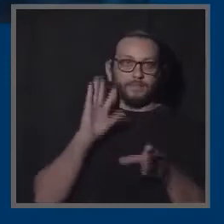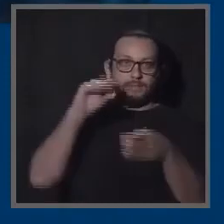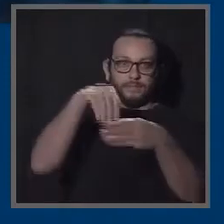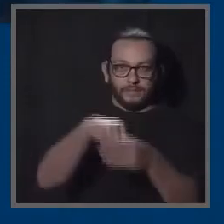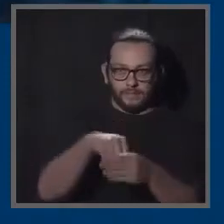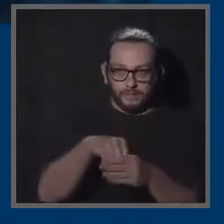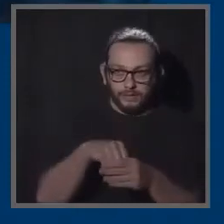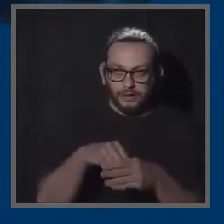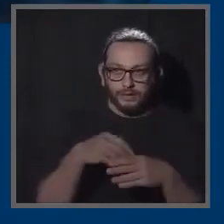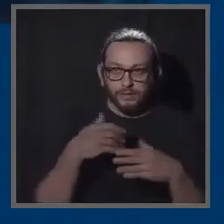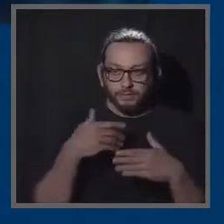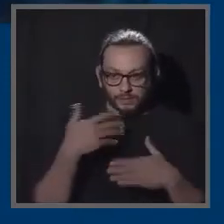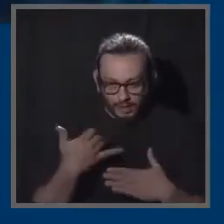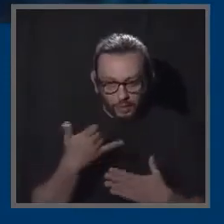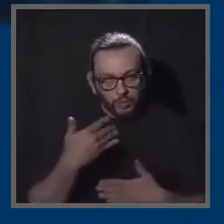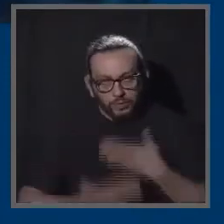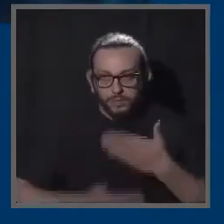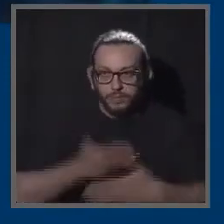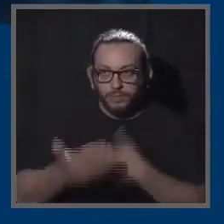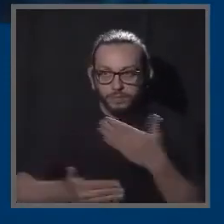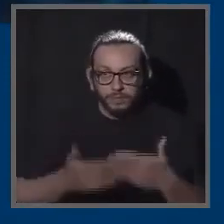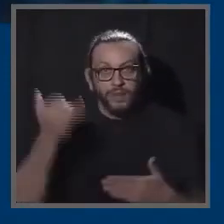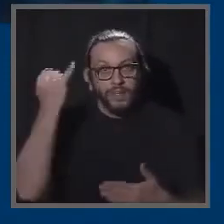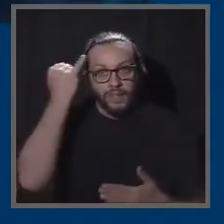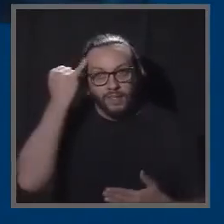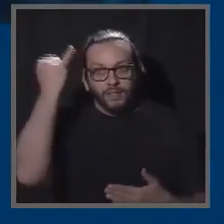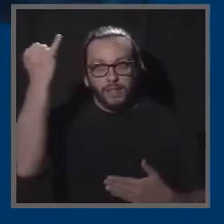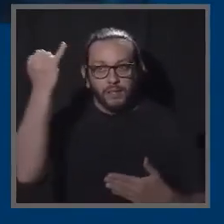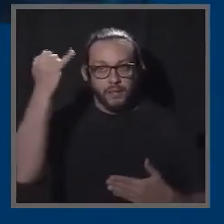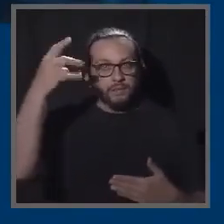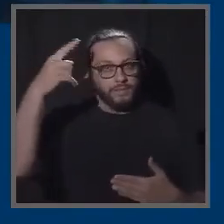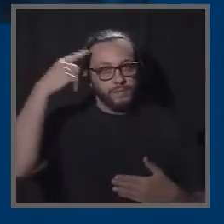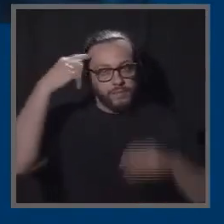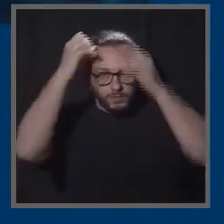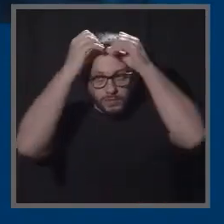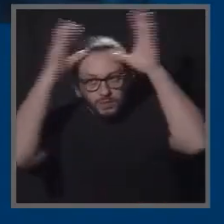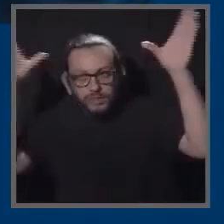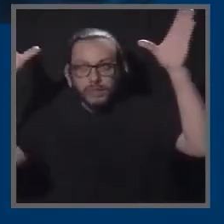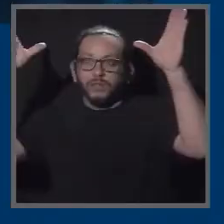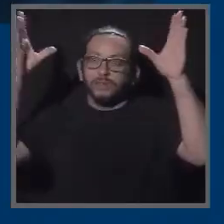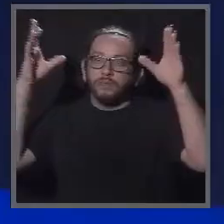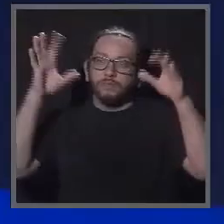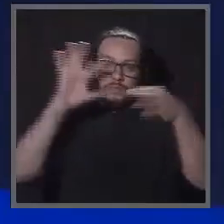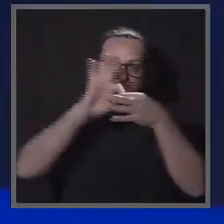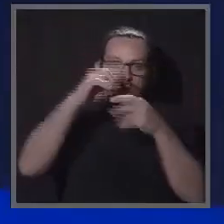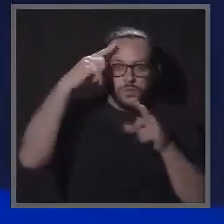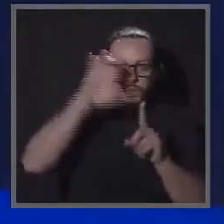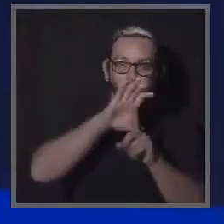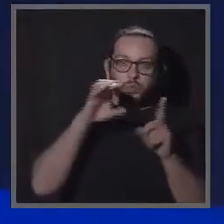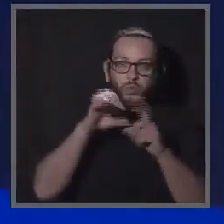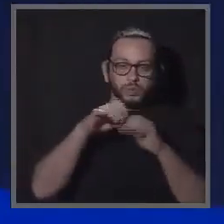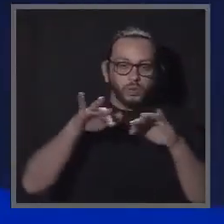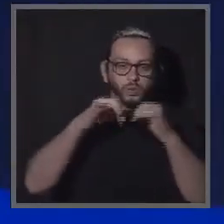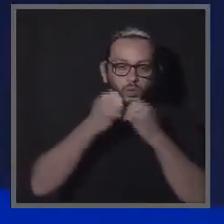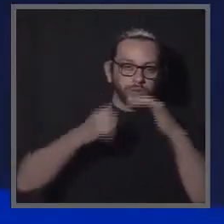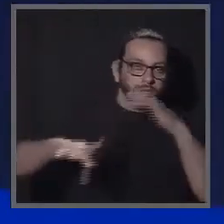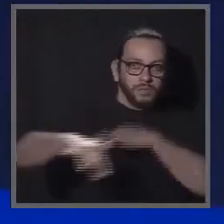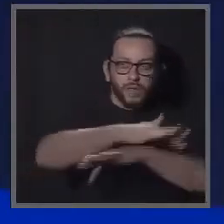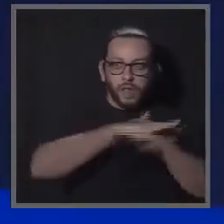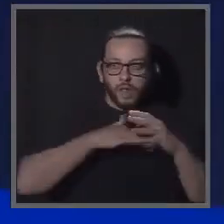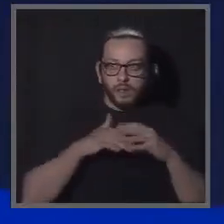an idea of the concepts underlying the social impact of culture from different perspectives with Sarah and